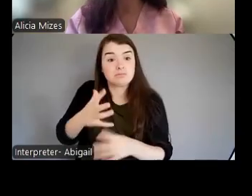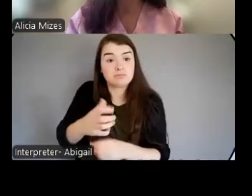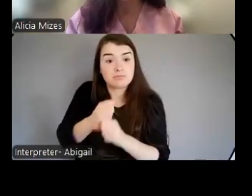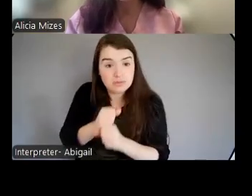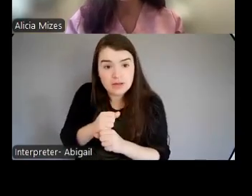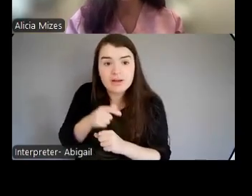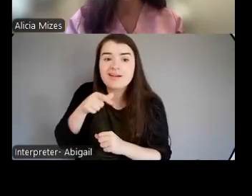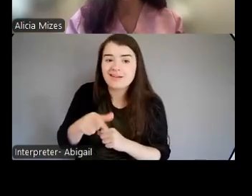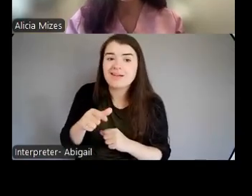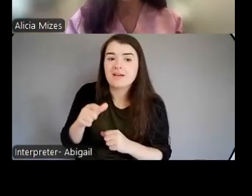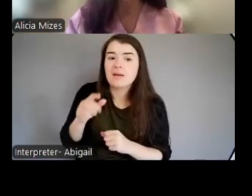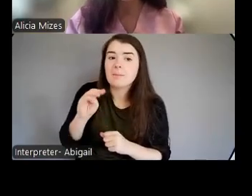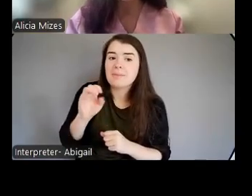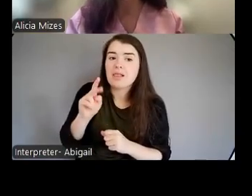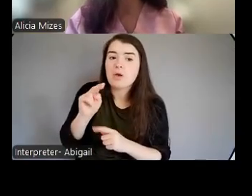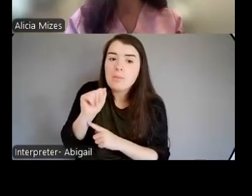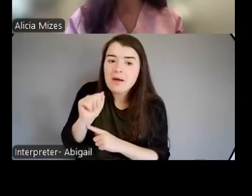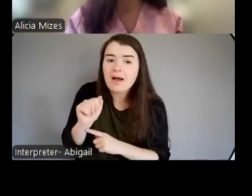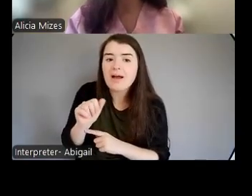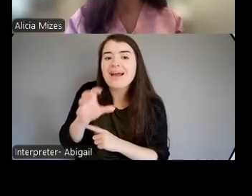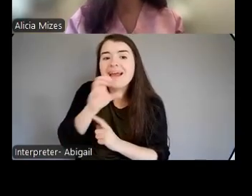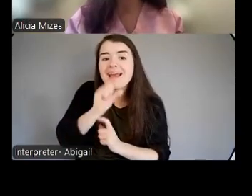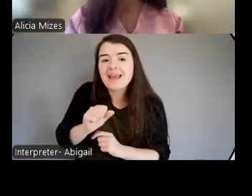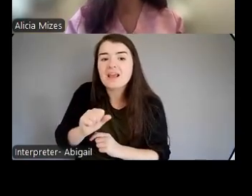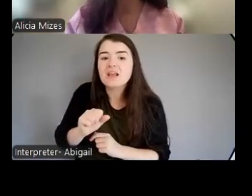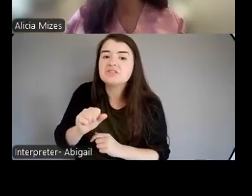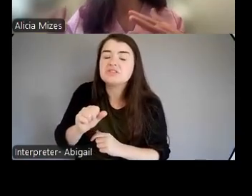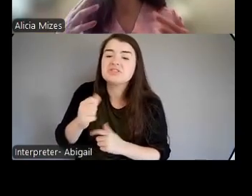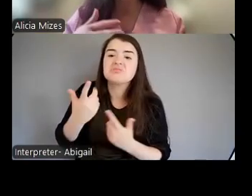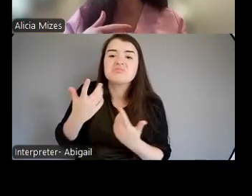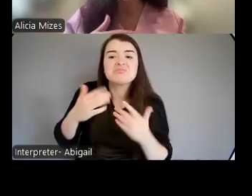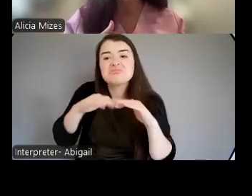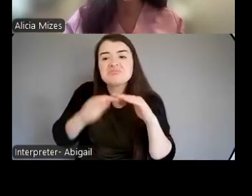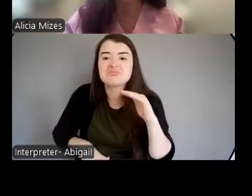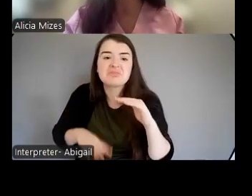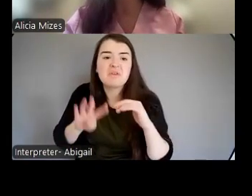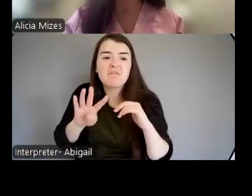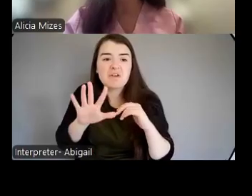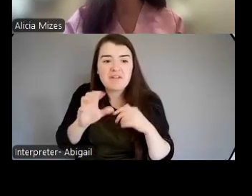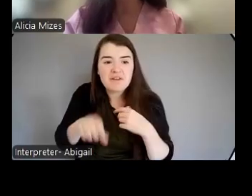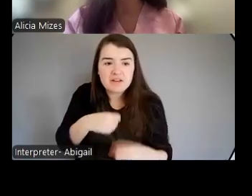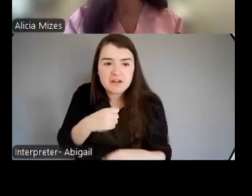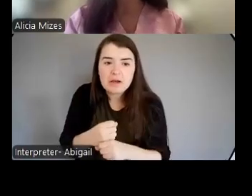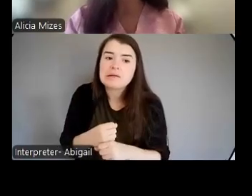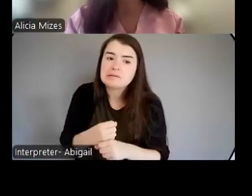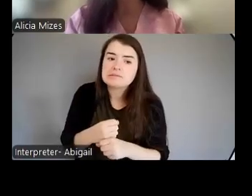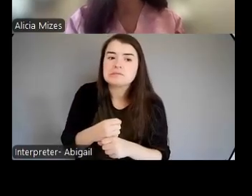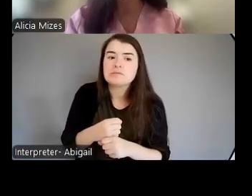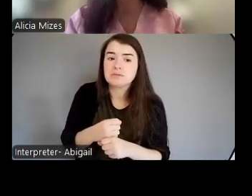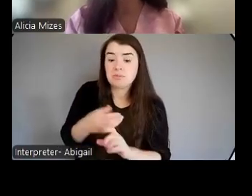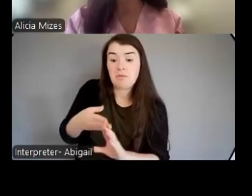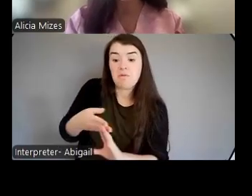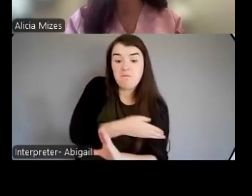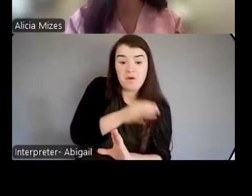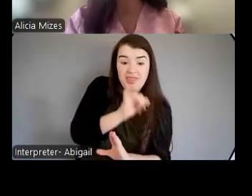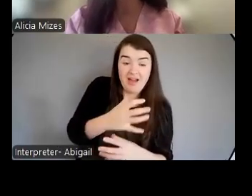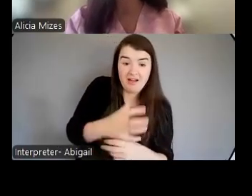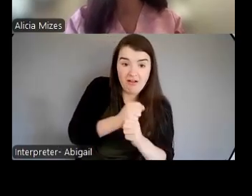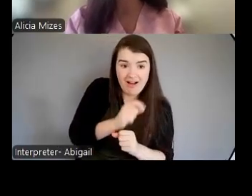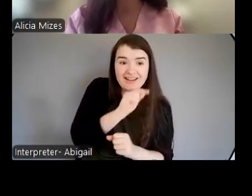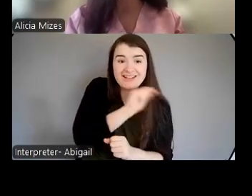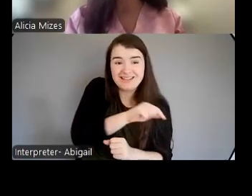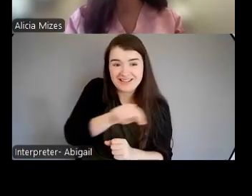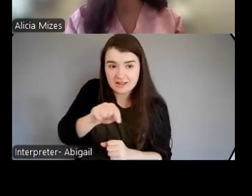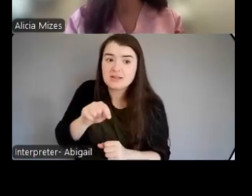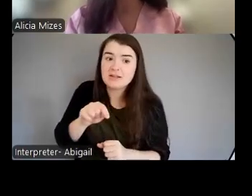definitely recommend that these people get genetic screening. If someone has, this gets a little more technical for a second, but if someone has a personal history of a melanocytic BAP1